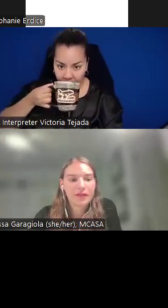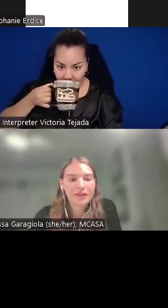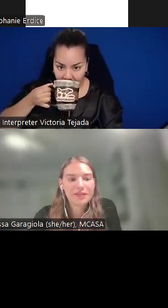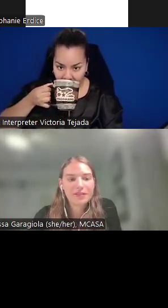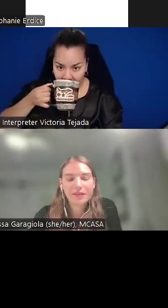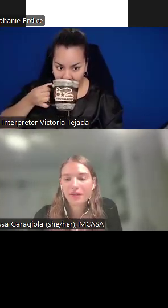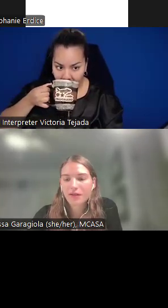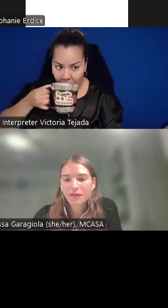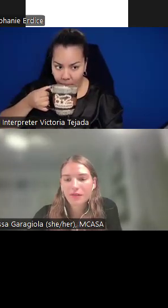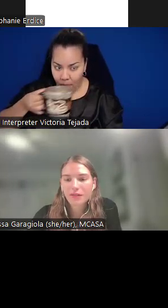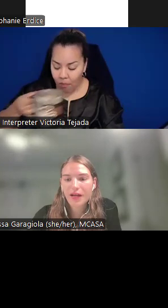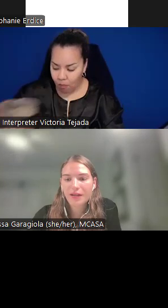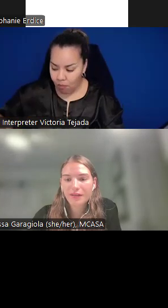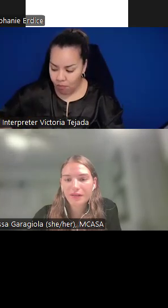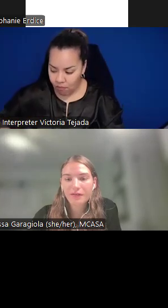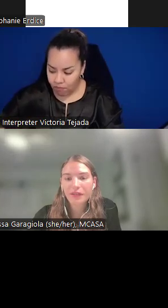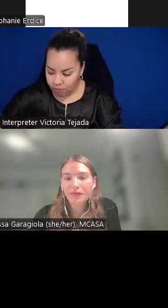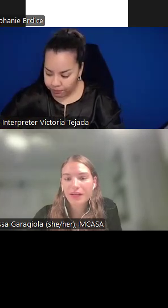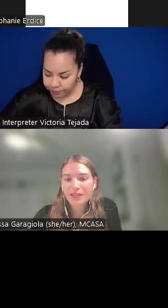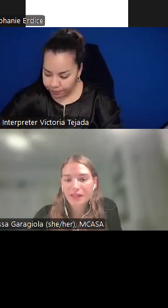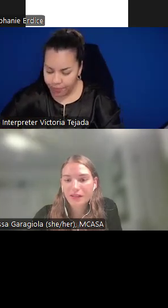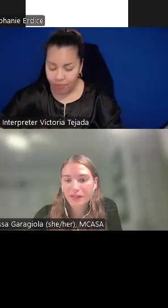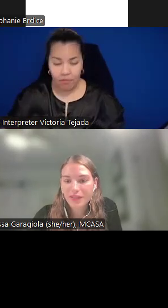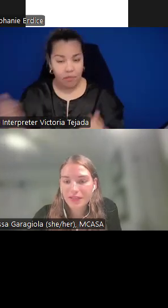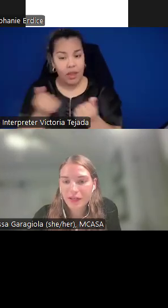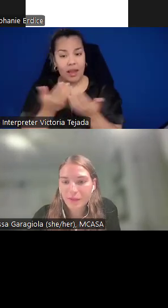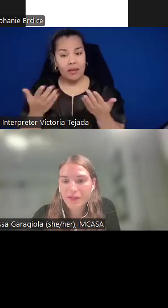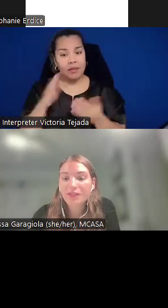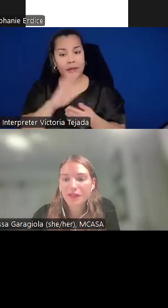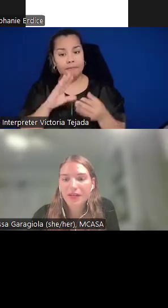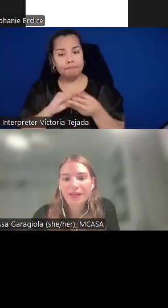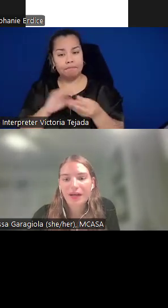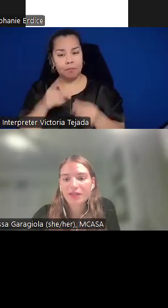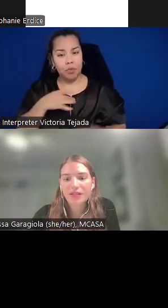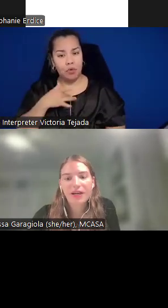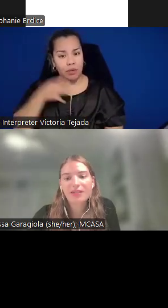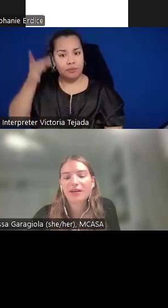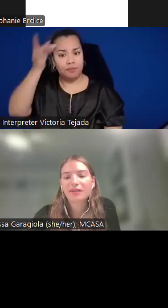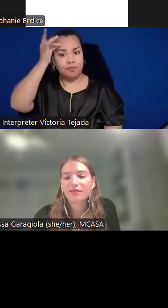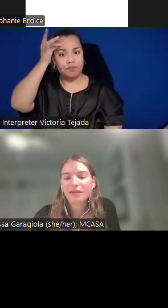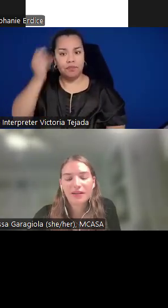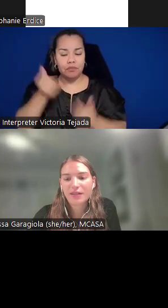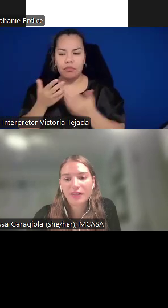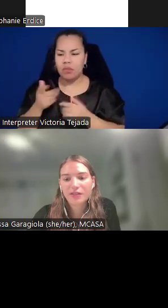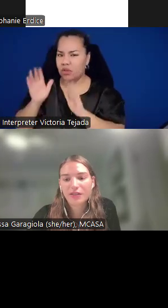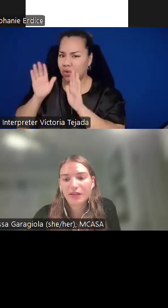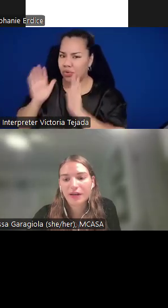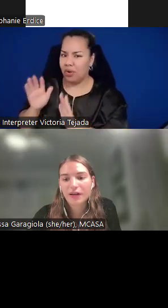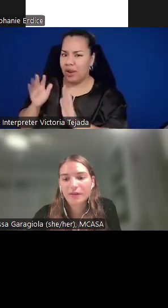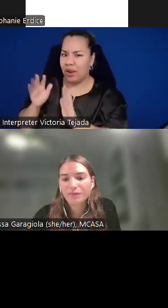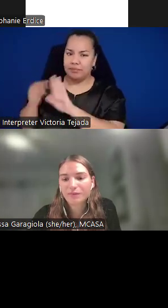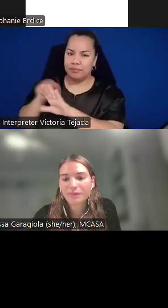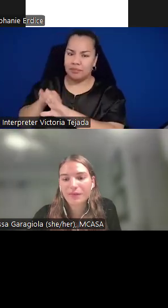All right. So is there anything that really resonated? So I see April says, great analogy. Yes, I love that